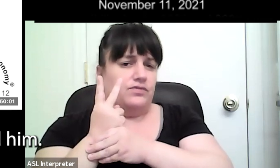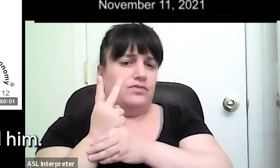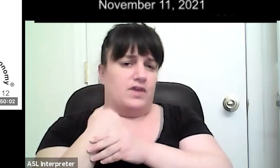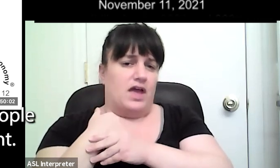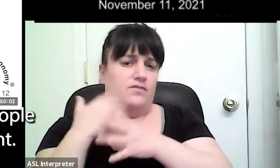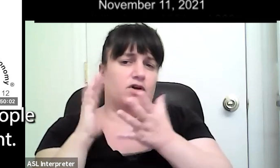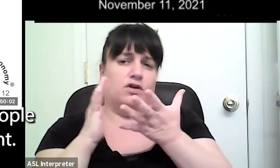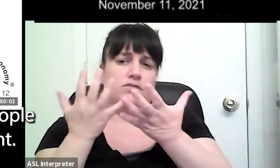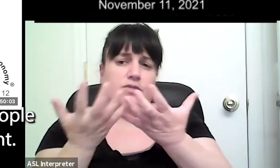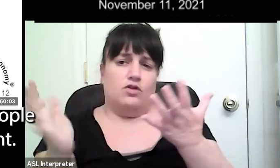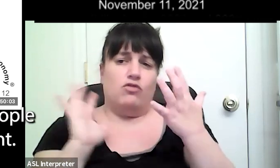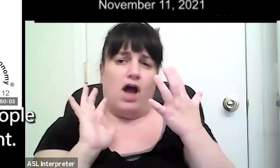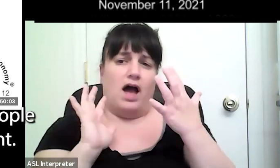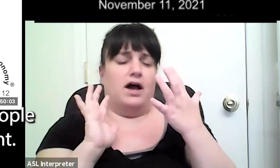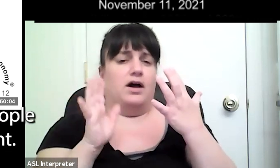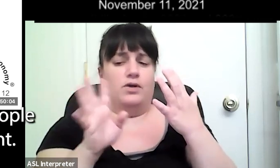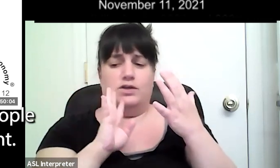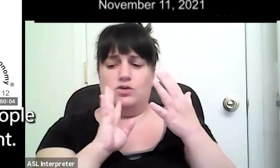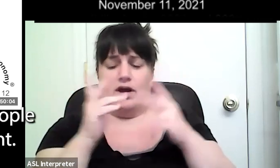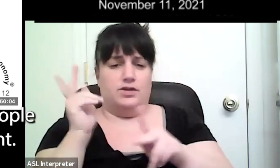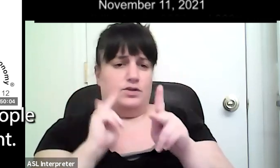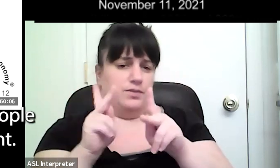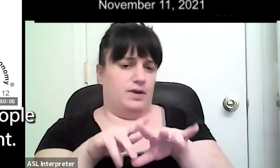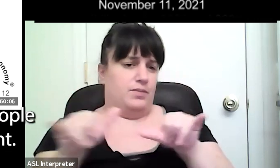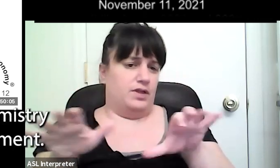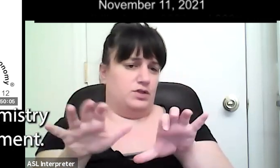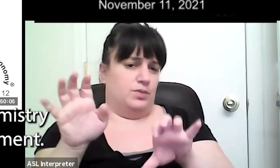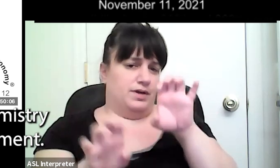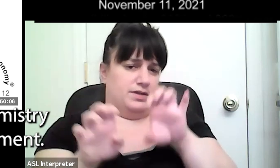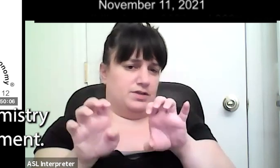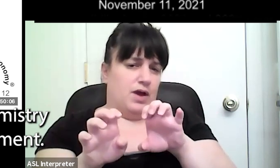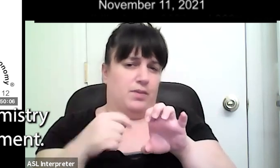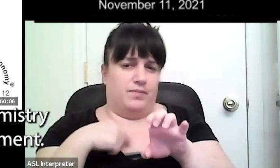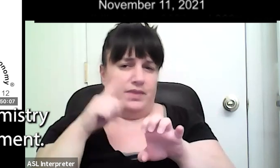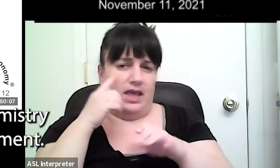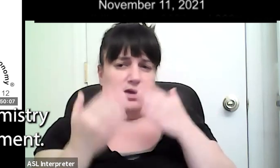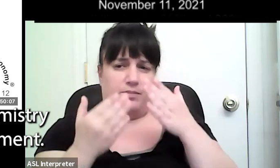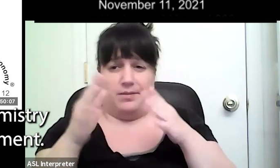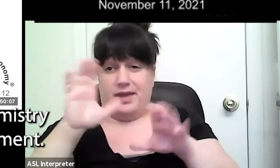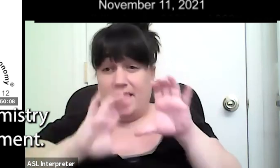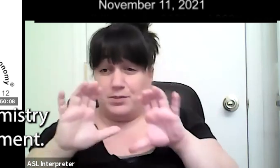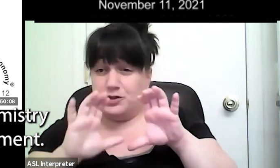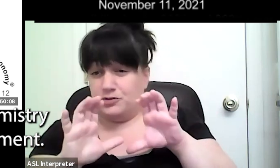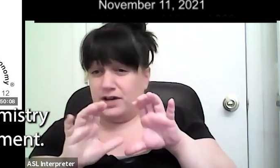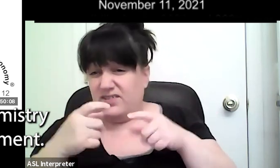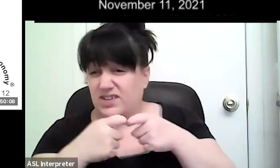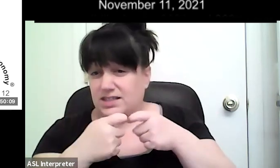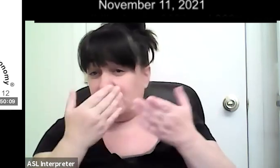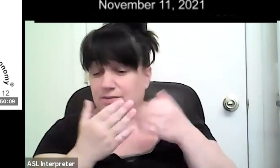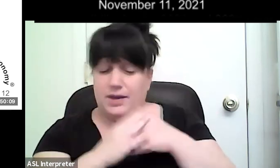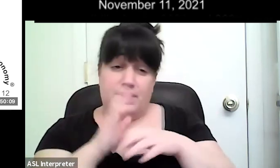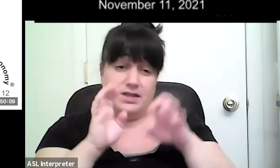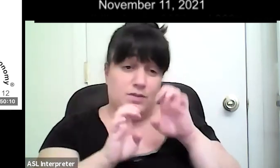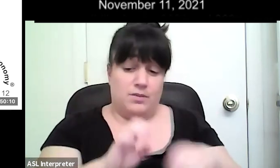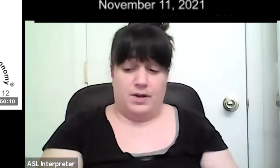around him, and he's talking to the people as he's doing the experiment. So I'm thinking maybe it's a chemistry experiment or a physics experiment.